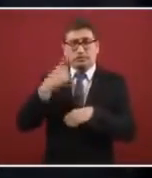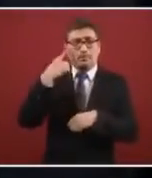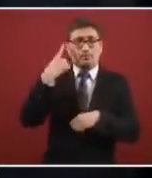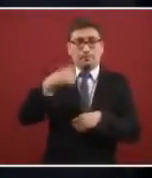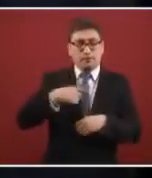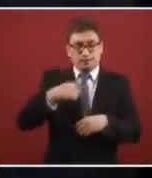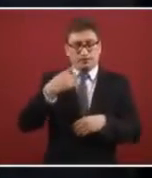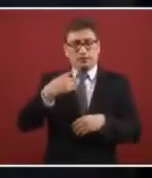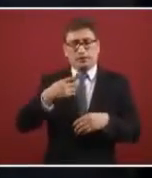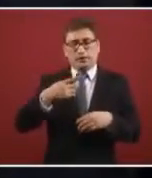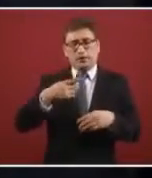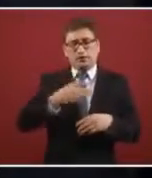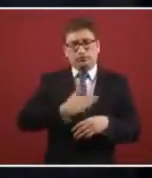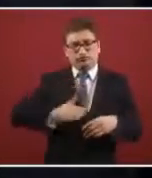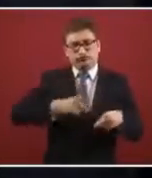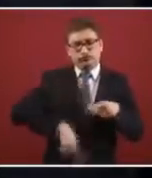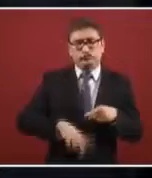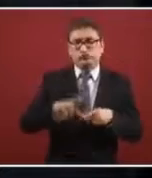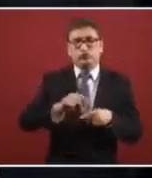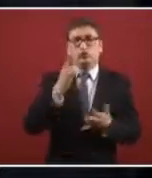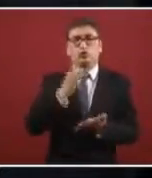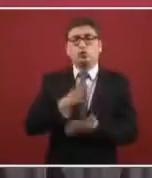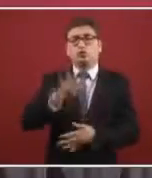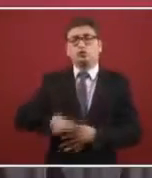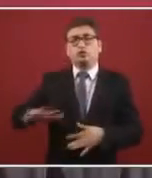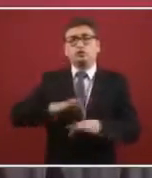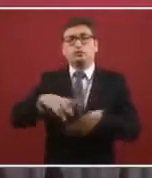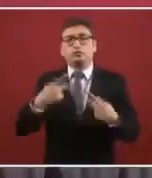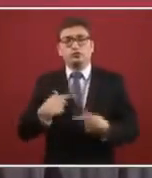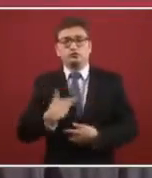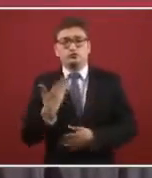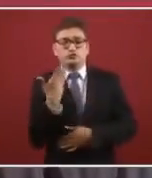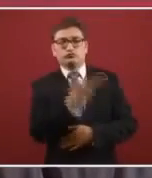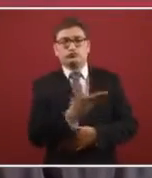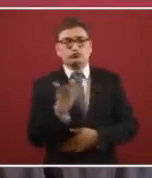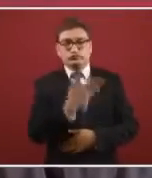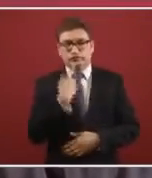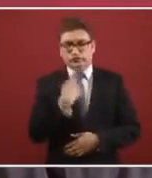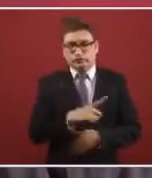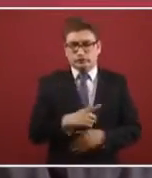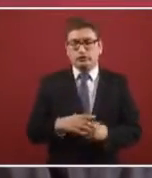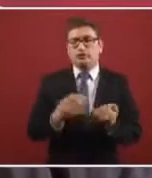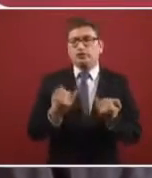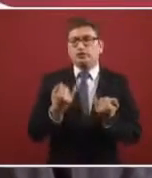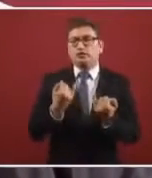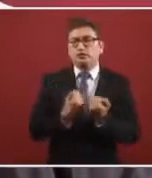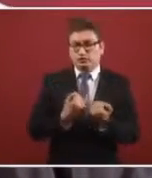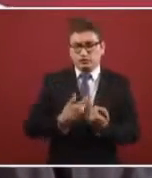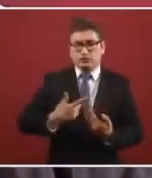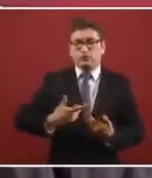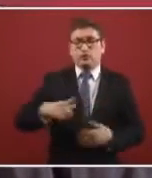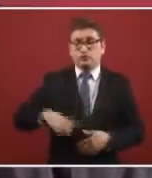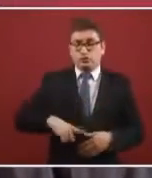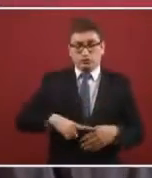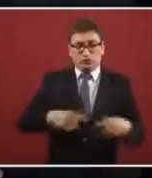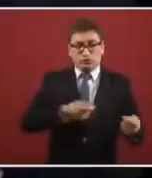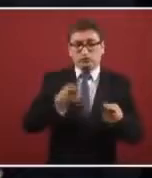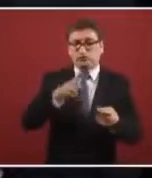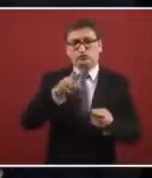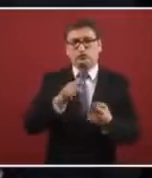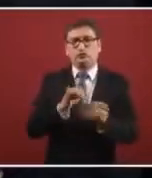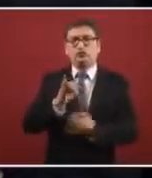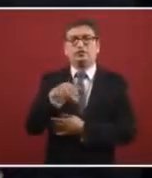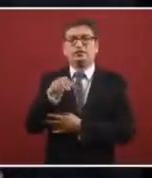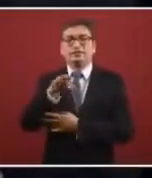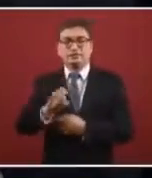the president would not be able to únicamente revoke ciudadana mandation, y that it no would have to lo be organizaría a tampoco el petition from the gobierno, people, sino que sería el INE y